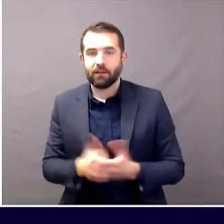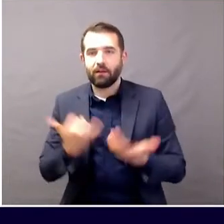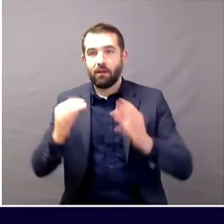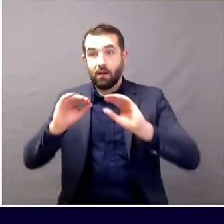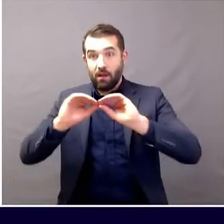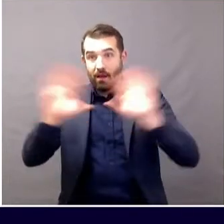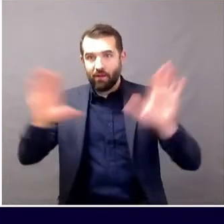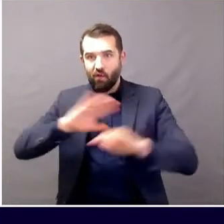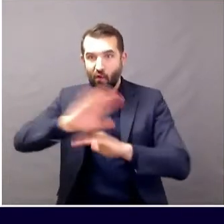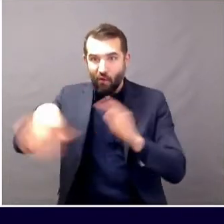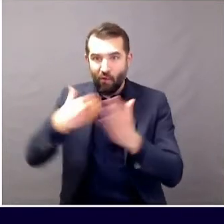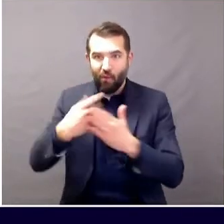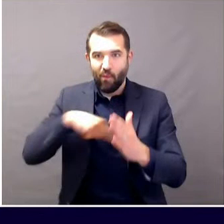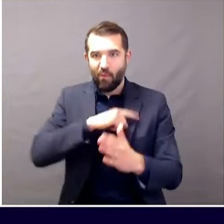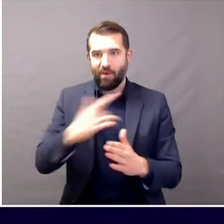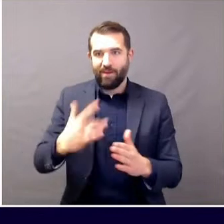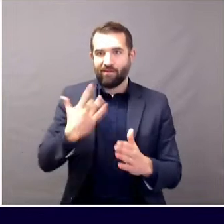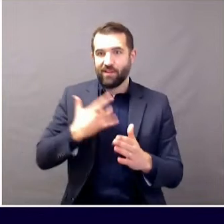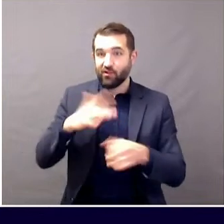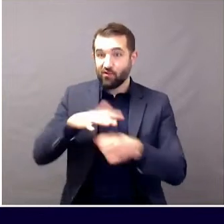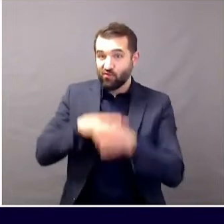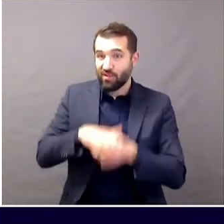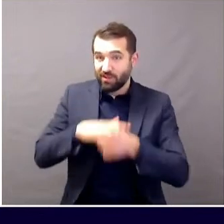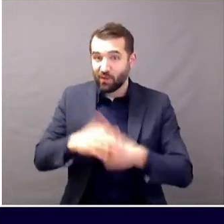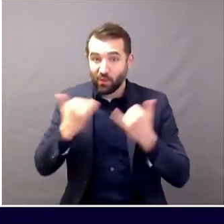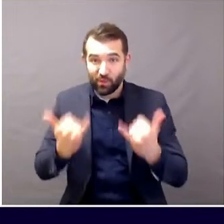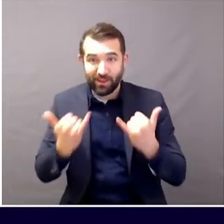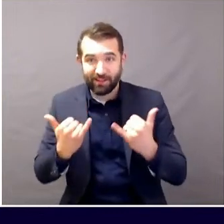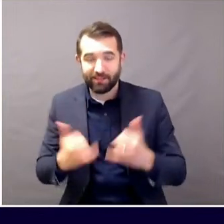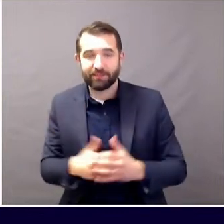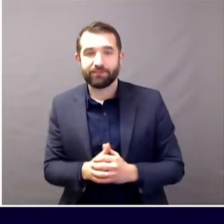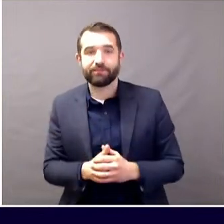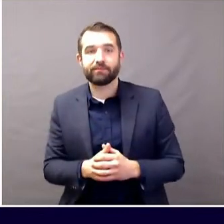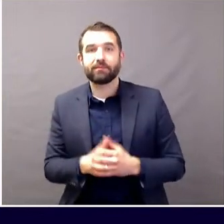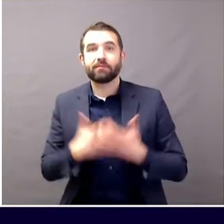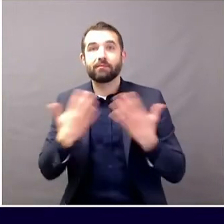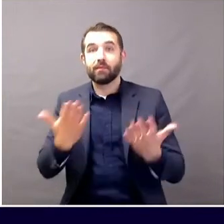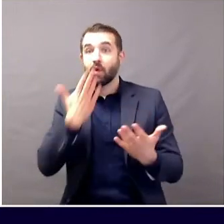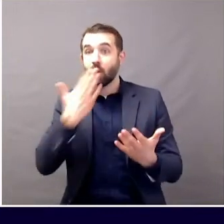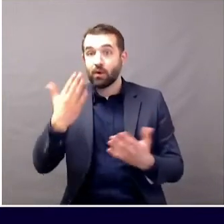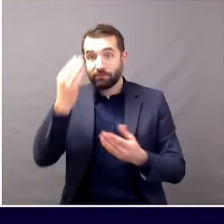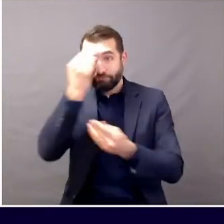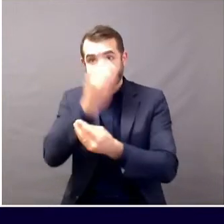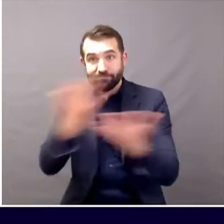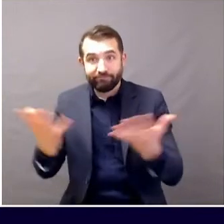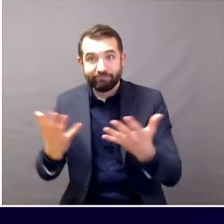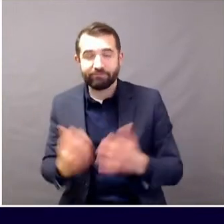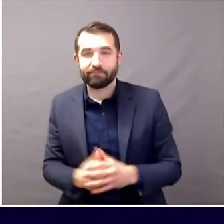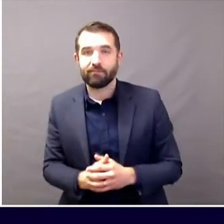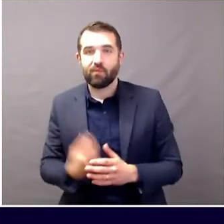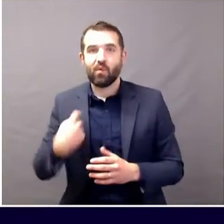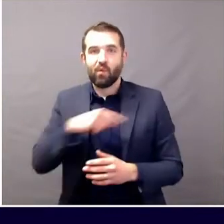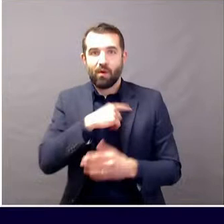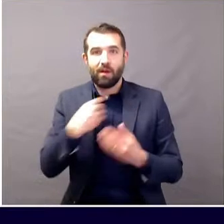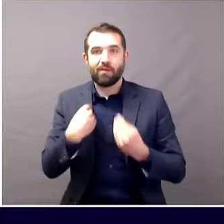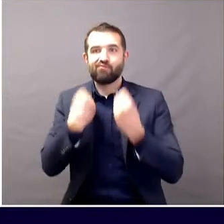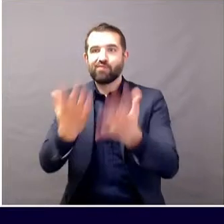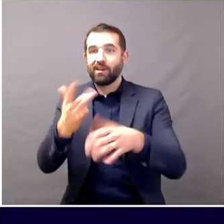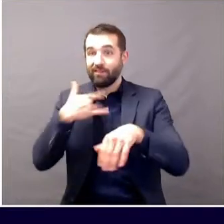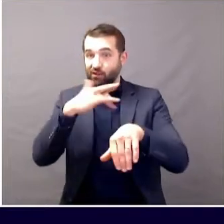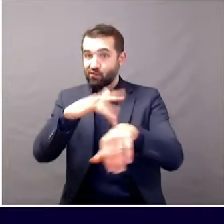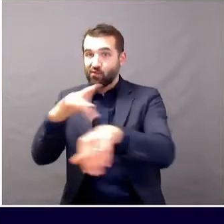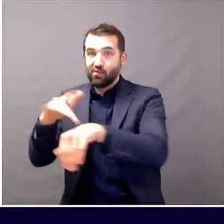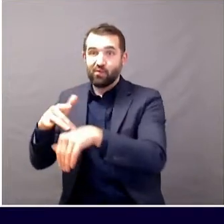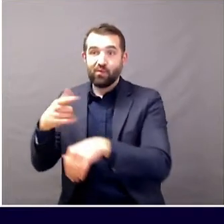we can do to manage stress, to increase coping and resilience, and a lot of resources that we can access to